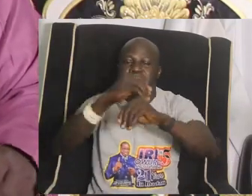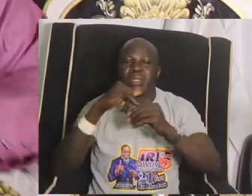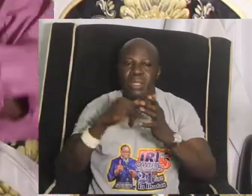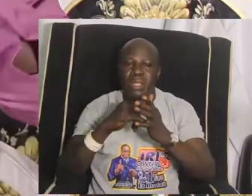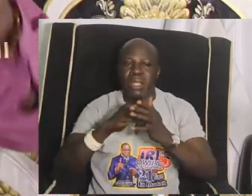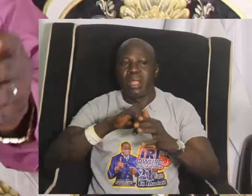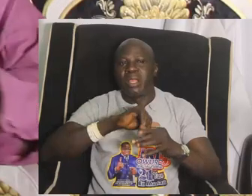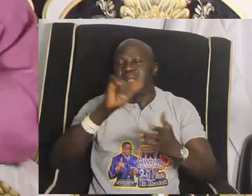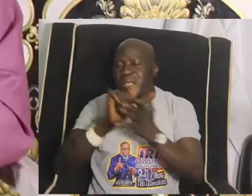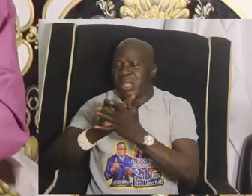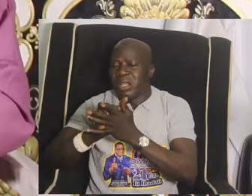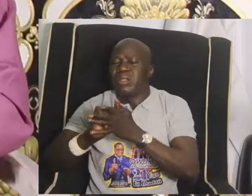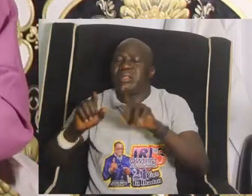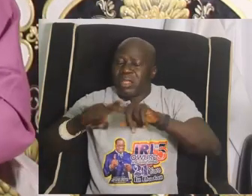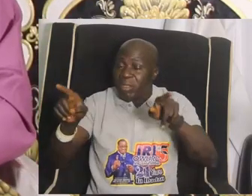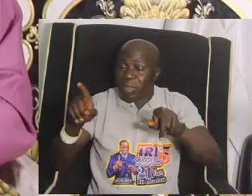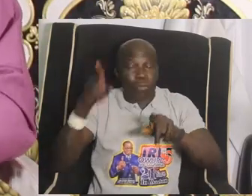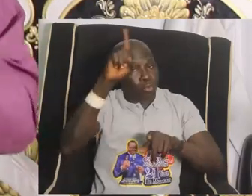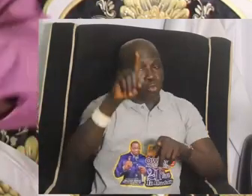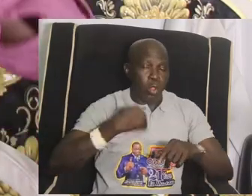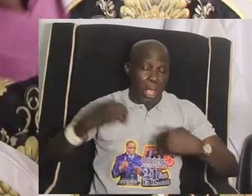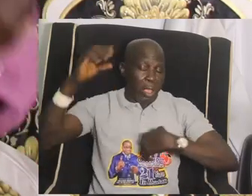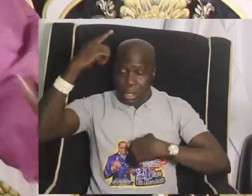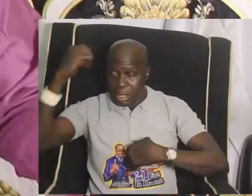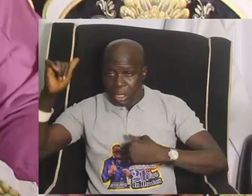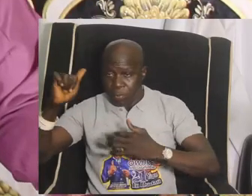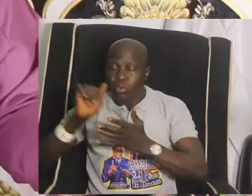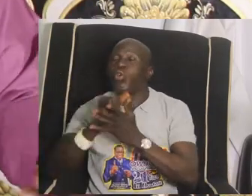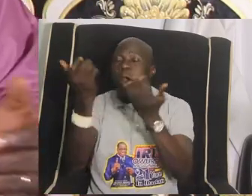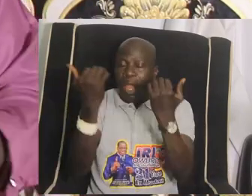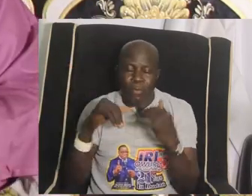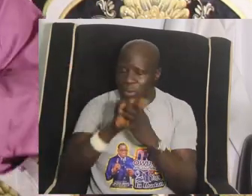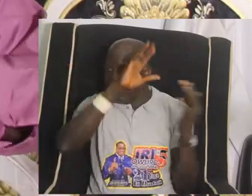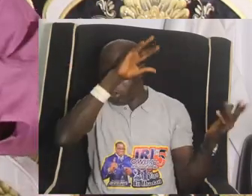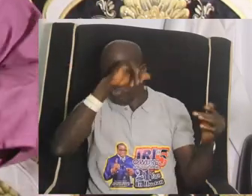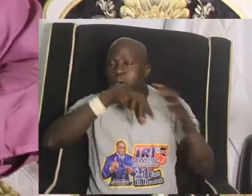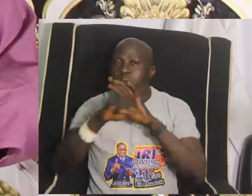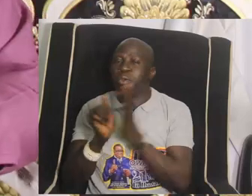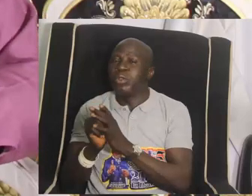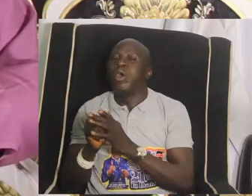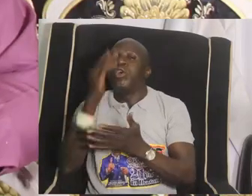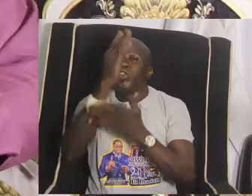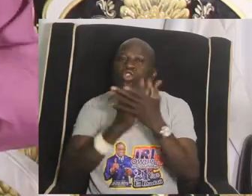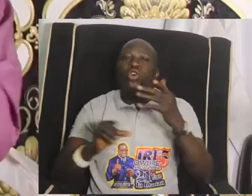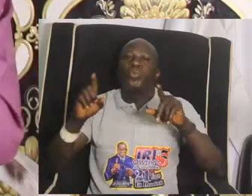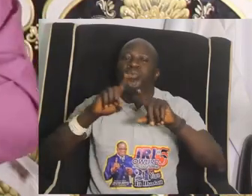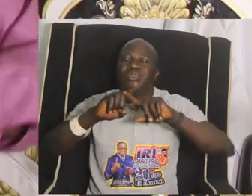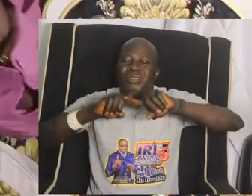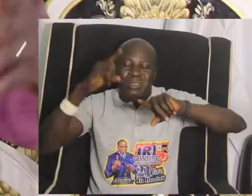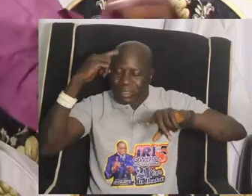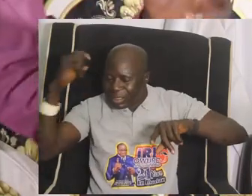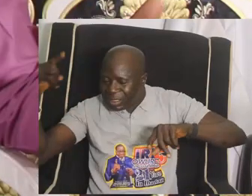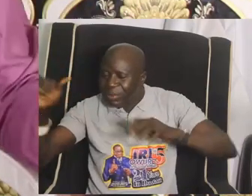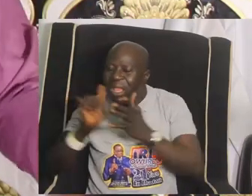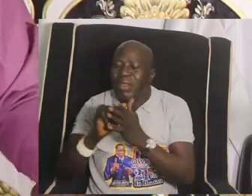you take. Authority and lala come to my. Is different from one to dream and interpretation and be looking for fulfillment. One need no eternal at